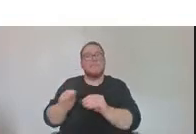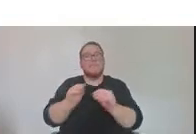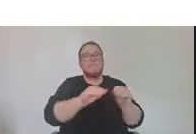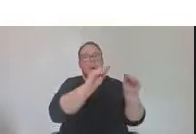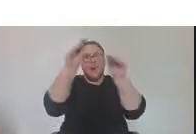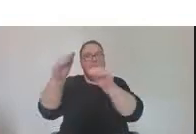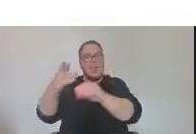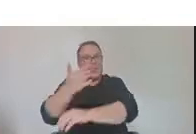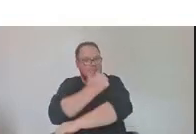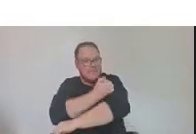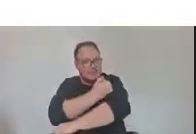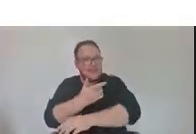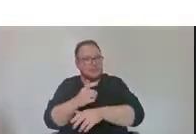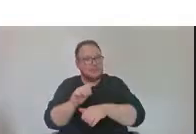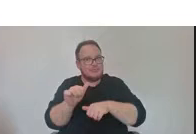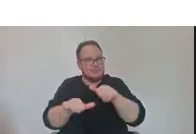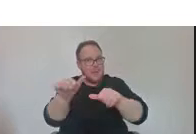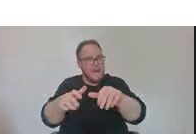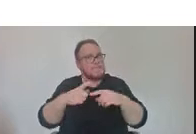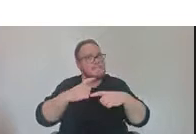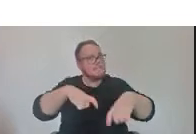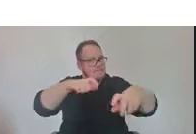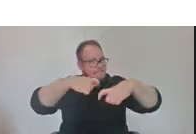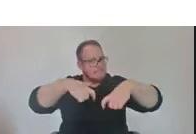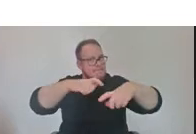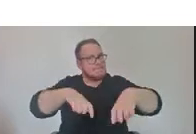think as Paddy said, that the numbers